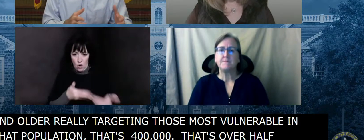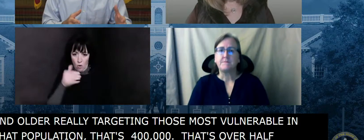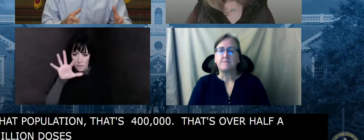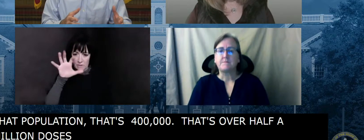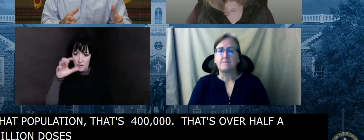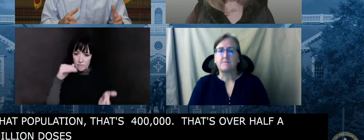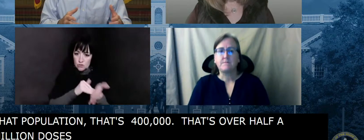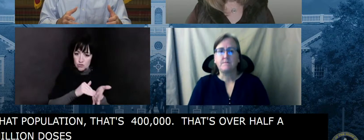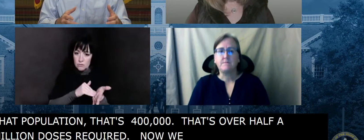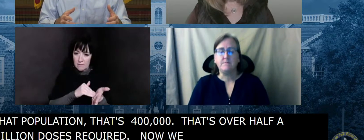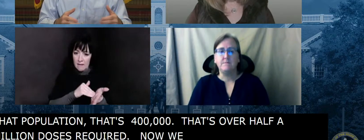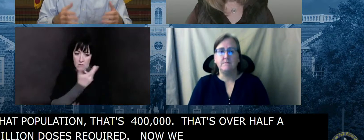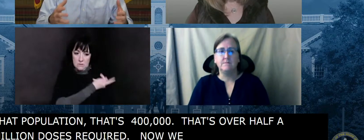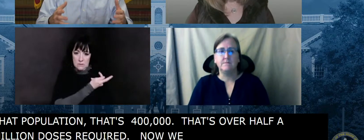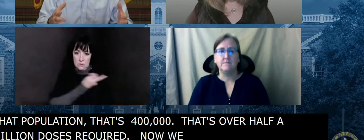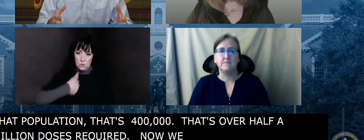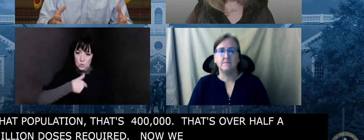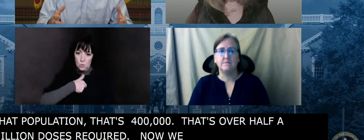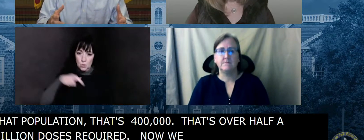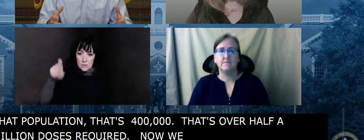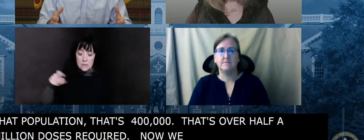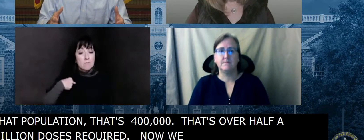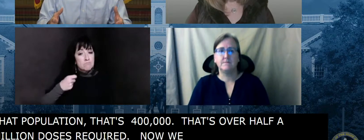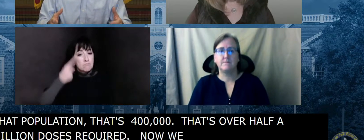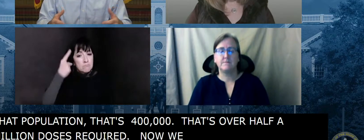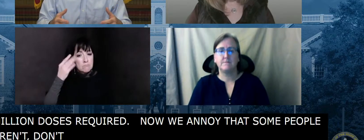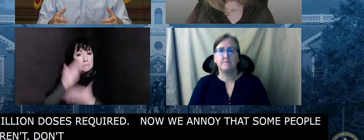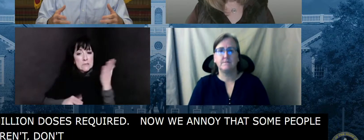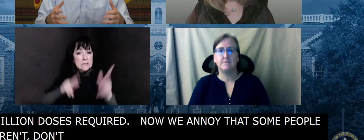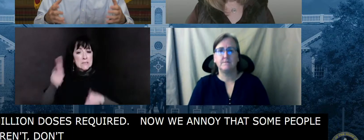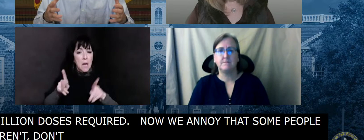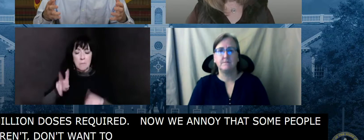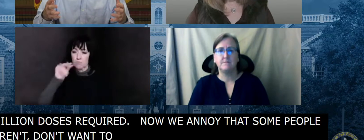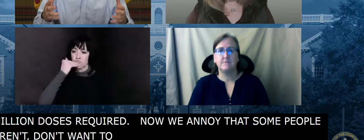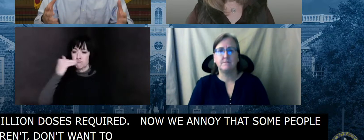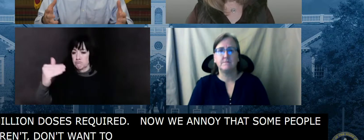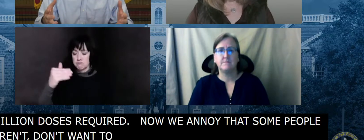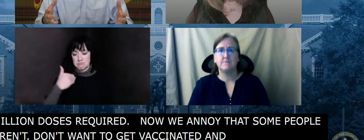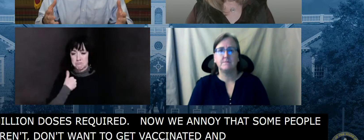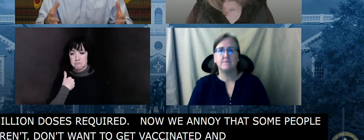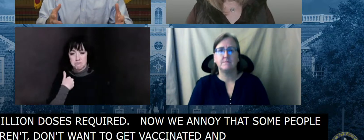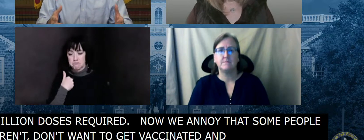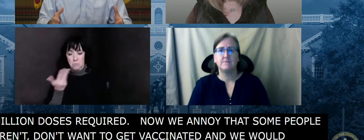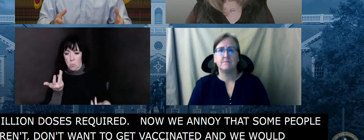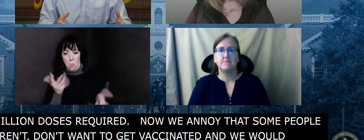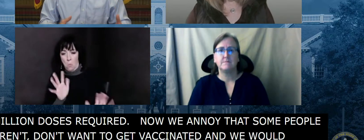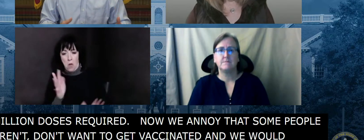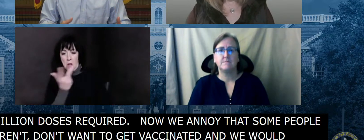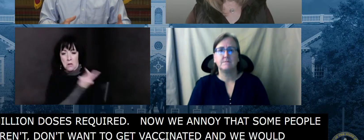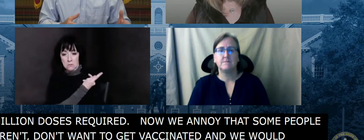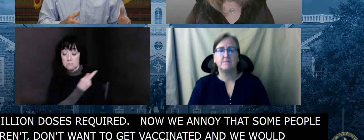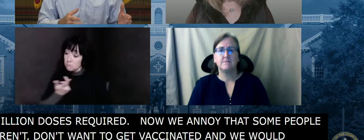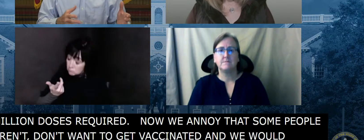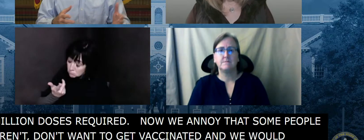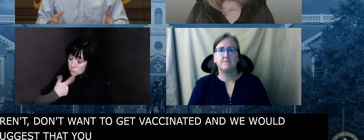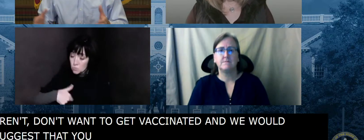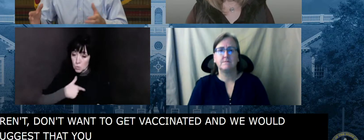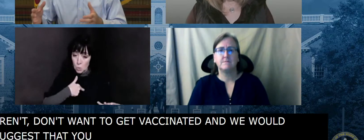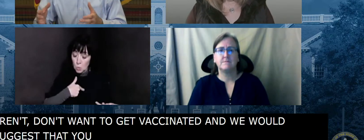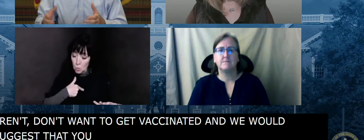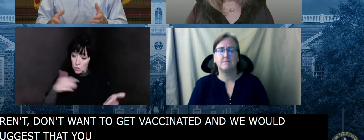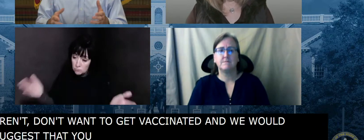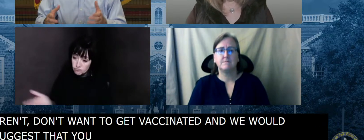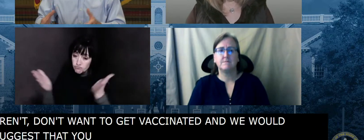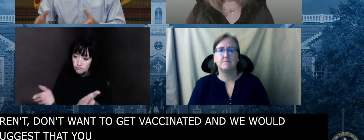people don't want to get vaccinated, and we would suggest that you reconsider that decision. But going